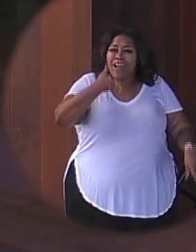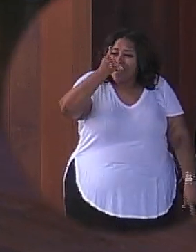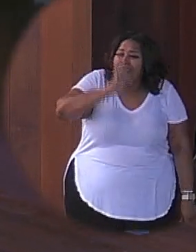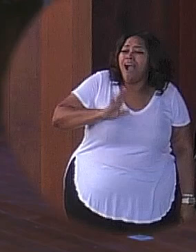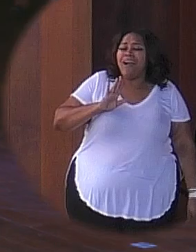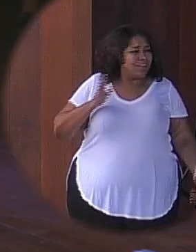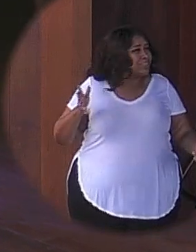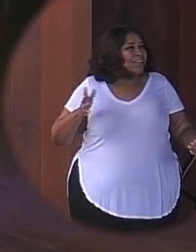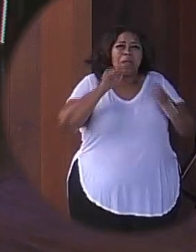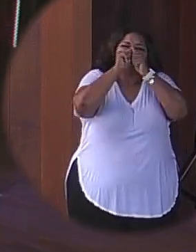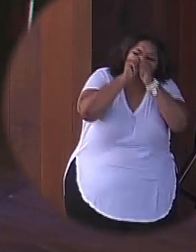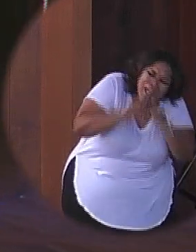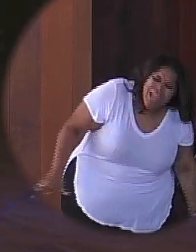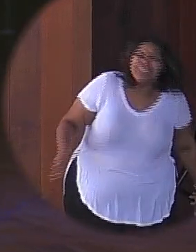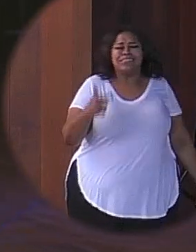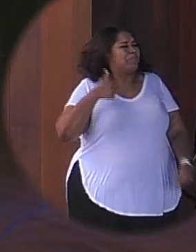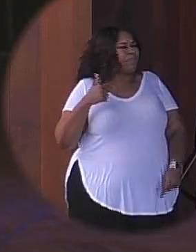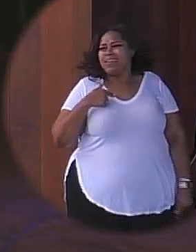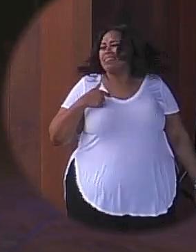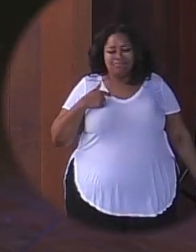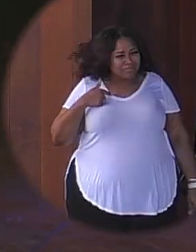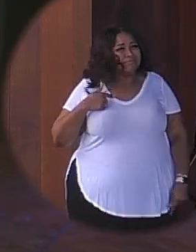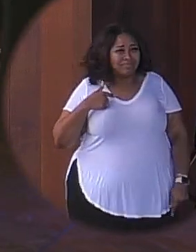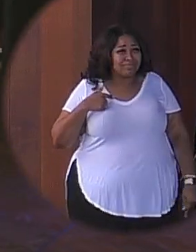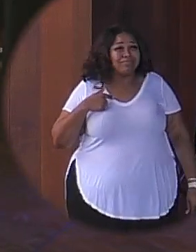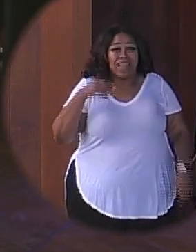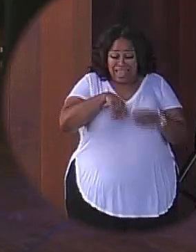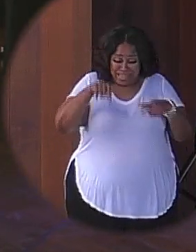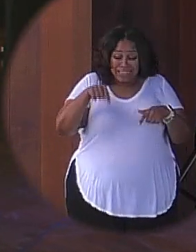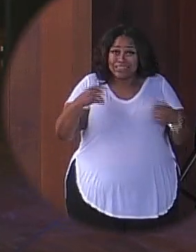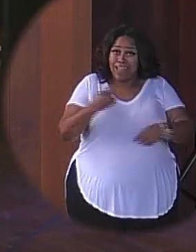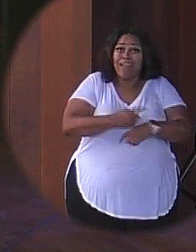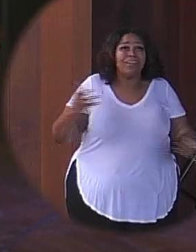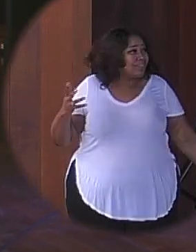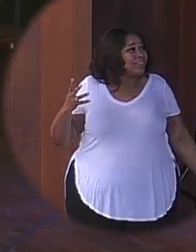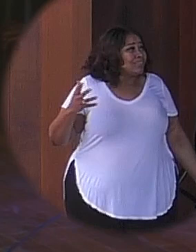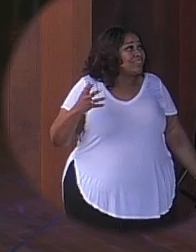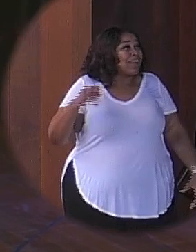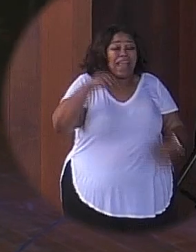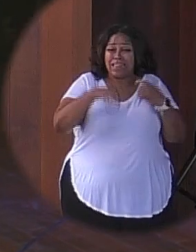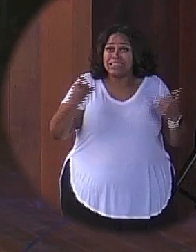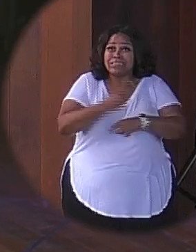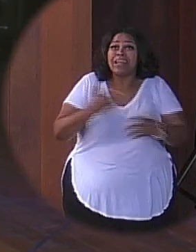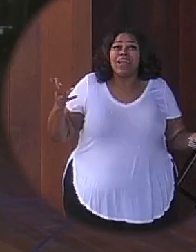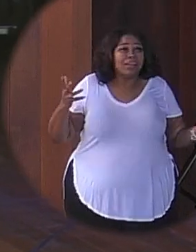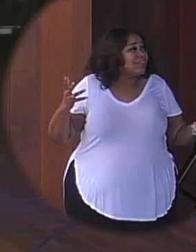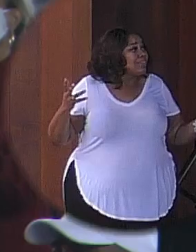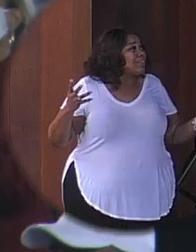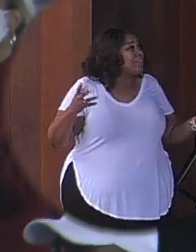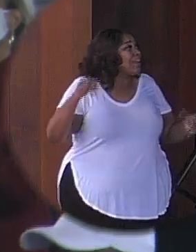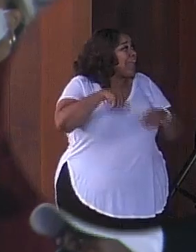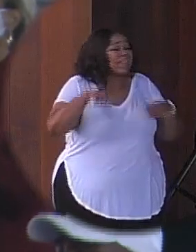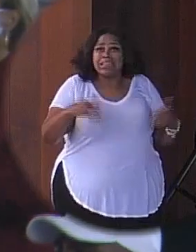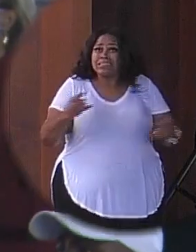God's blessing me in this thing, in this thing, in